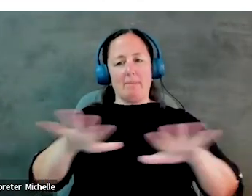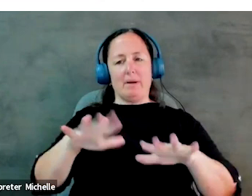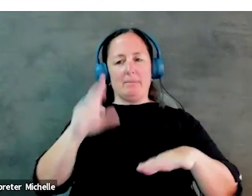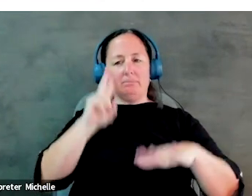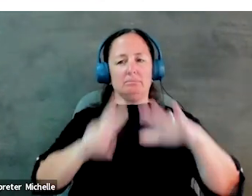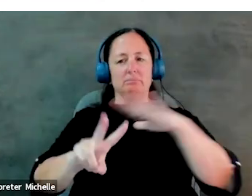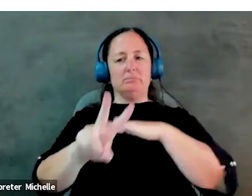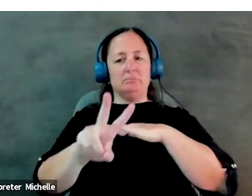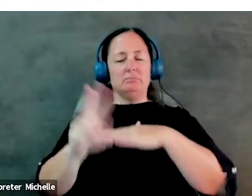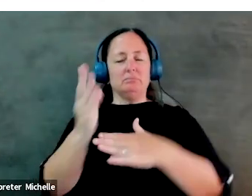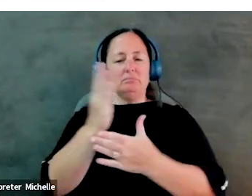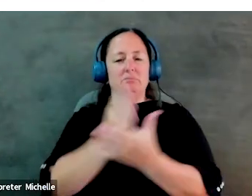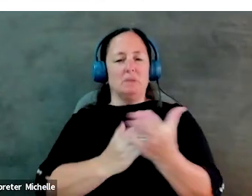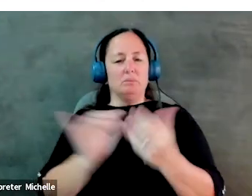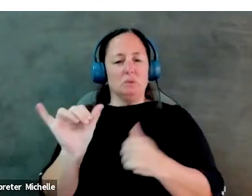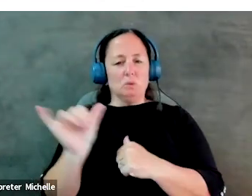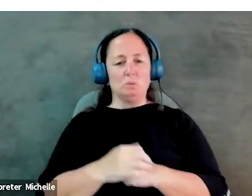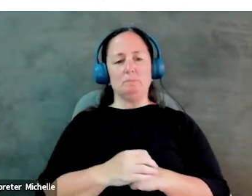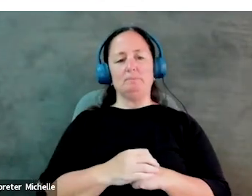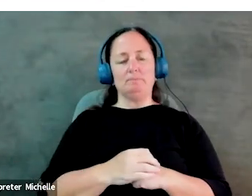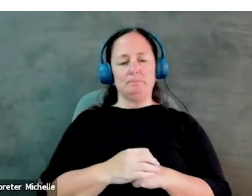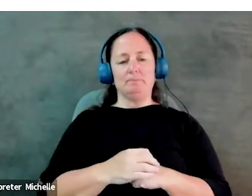a forecast or some prediction,